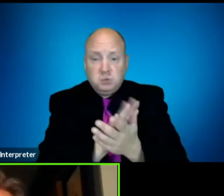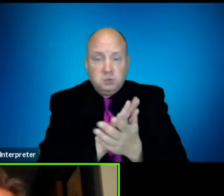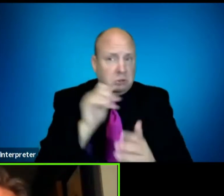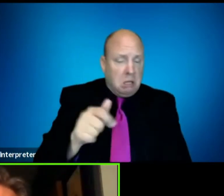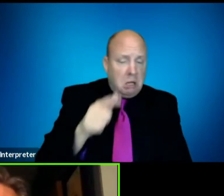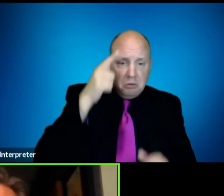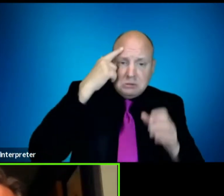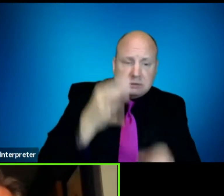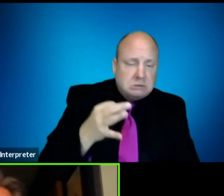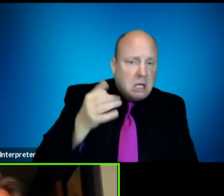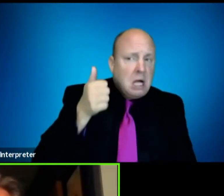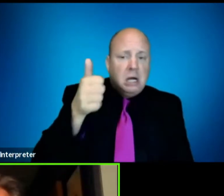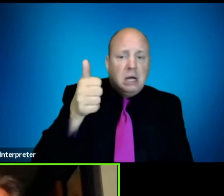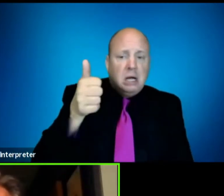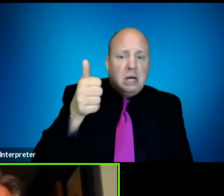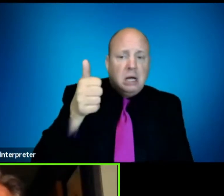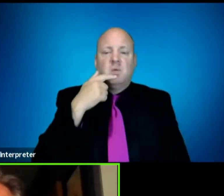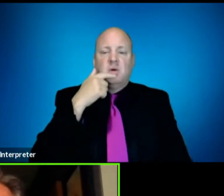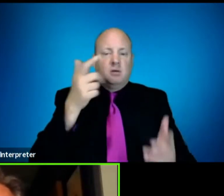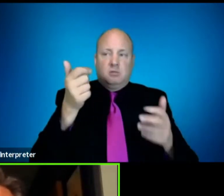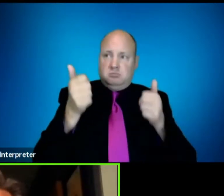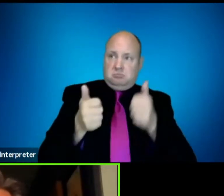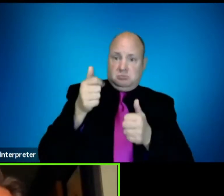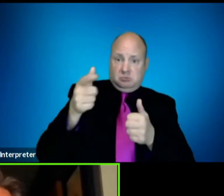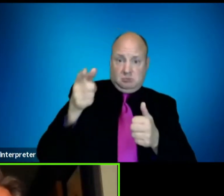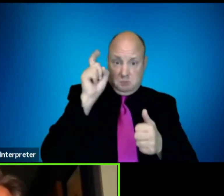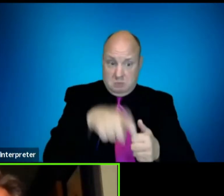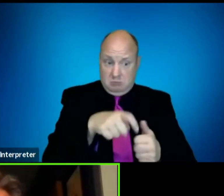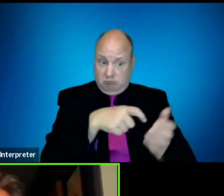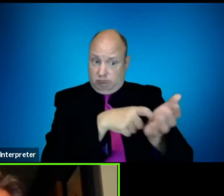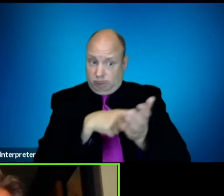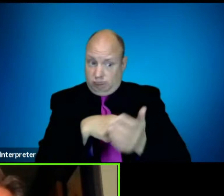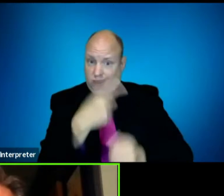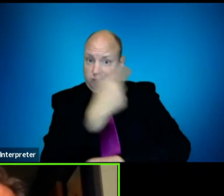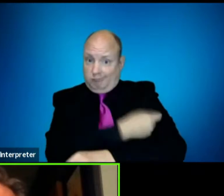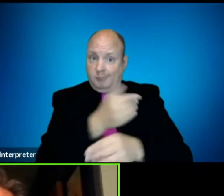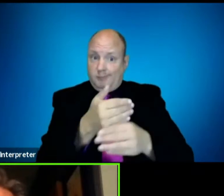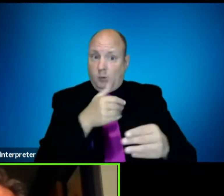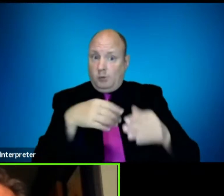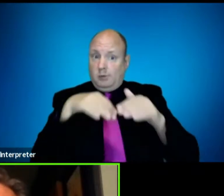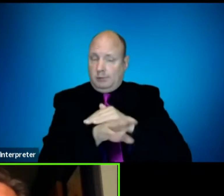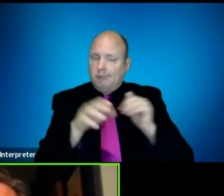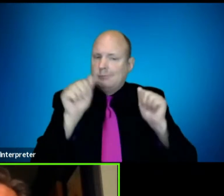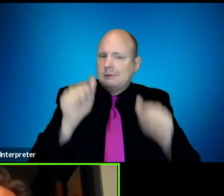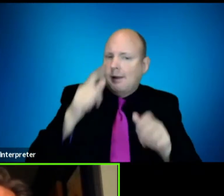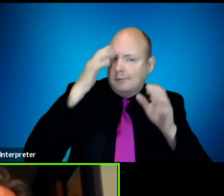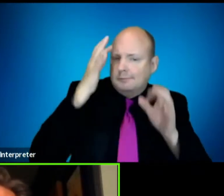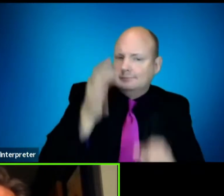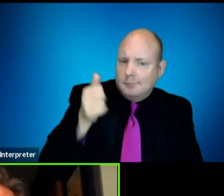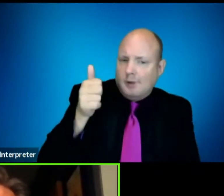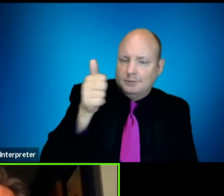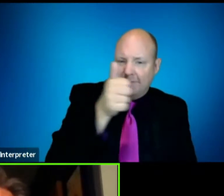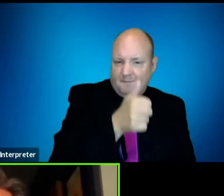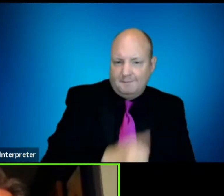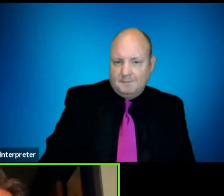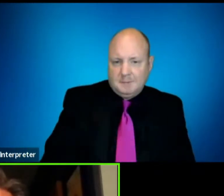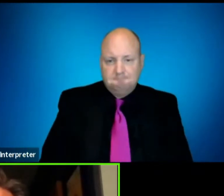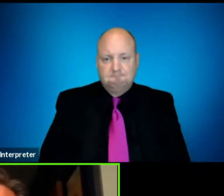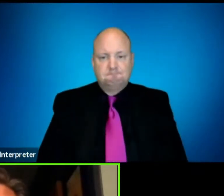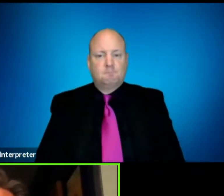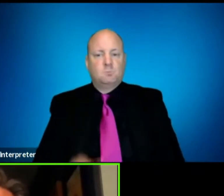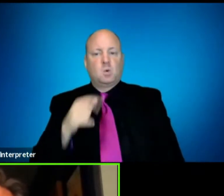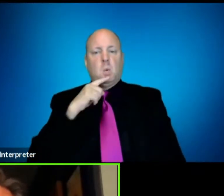And so right now, we're continuing to focus on getting our staff and teachers vaccinated so they can meet the mandate of October